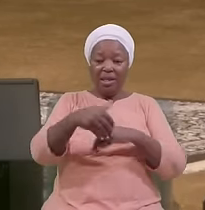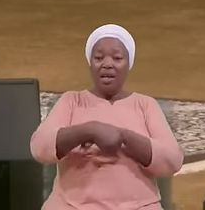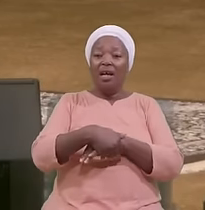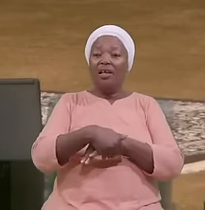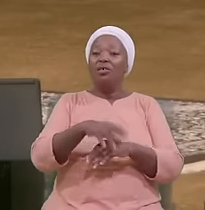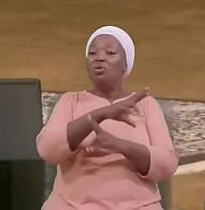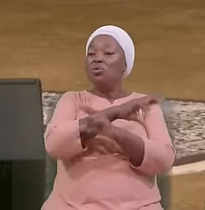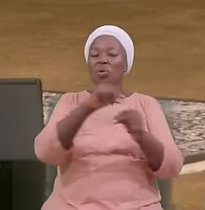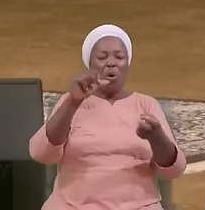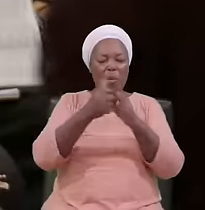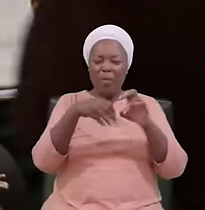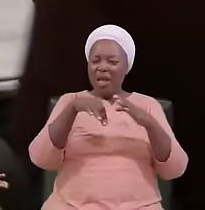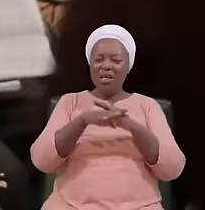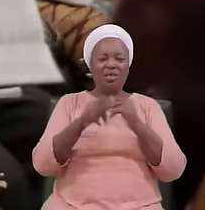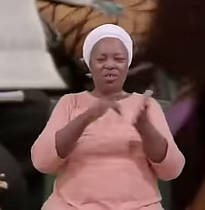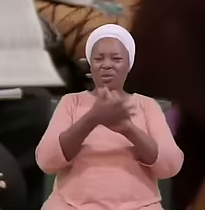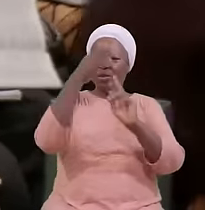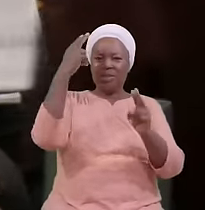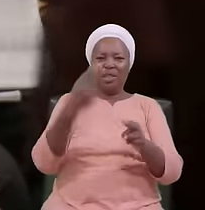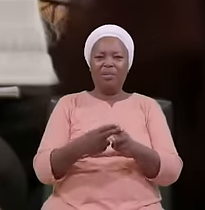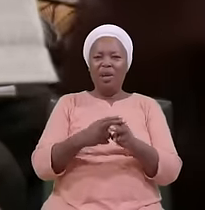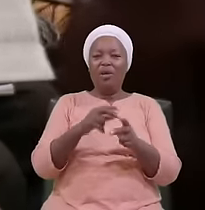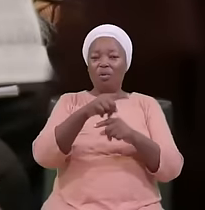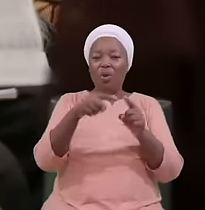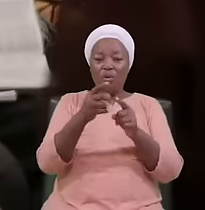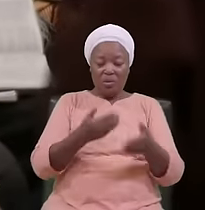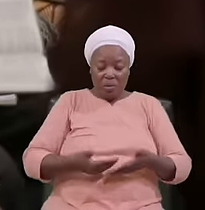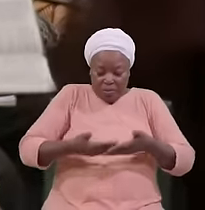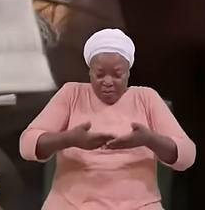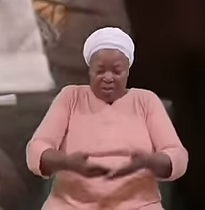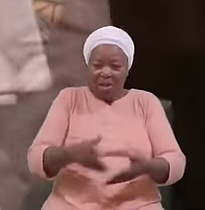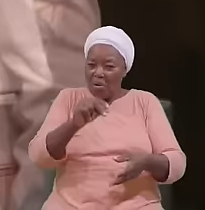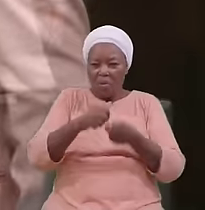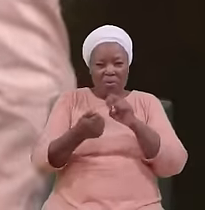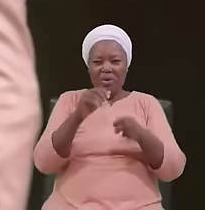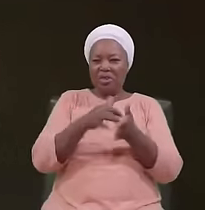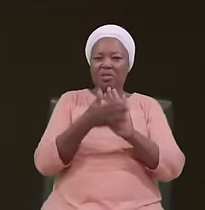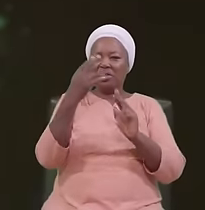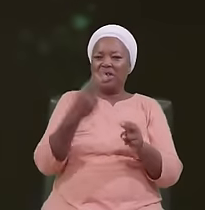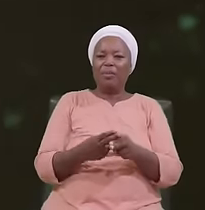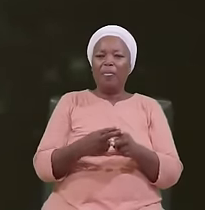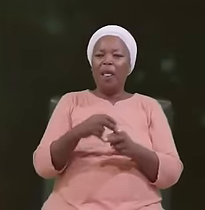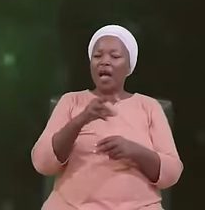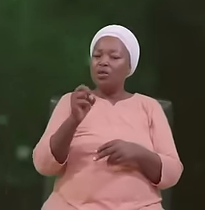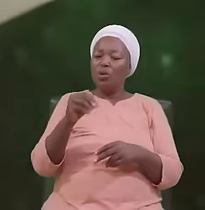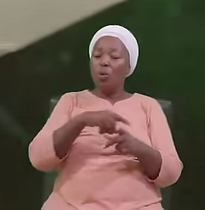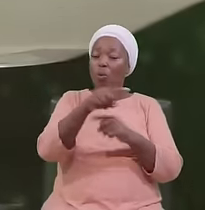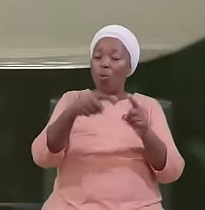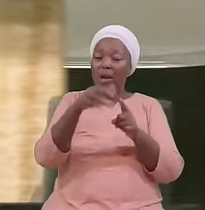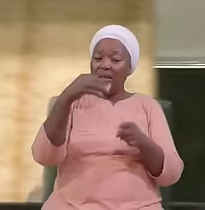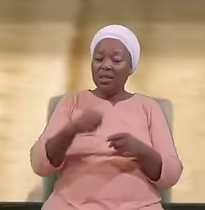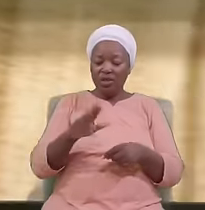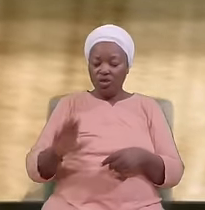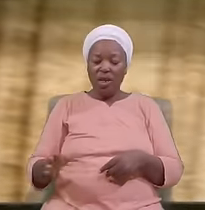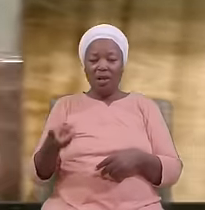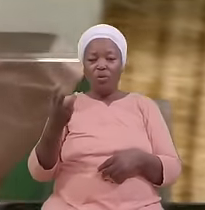no complication in Jesus' name. And so, when the child was born, his tongue had been